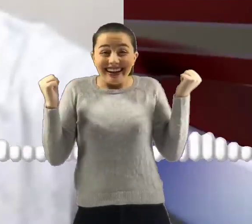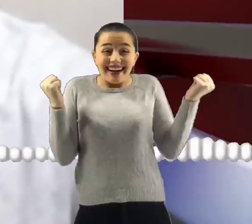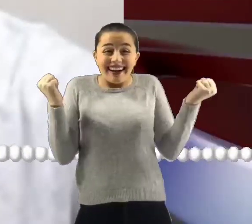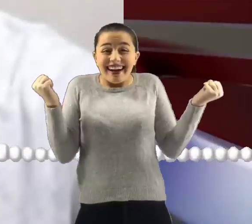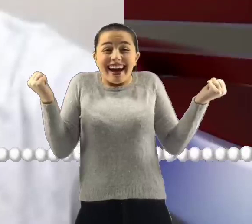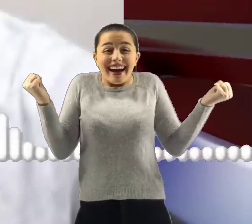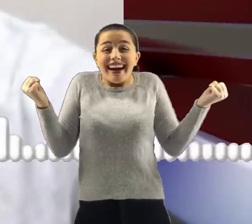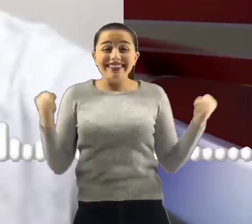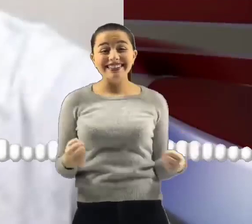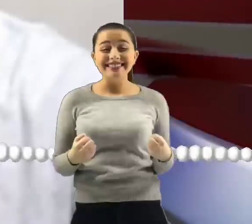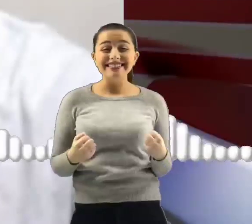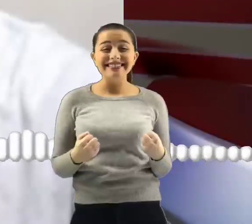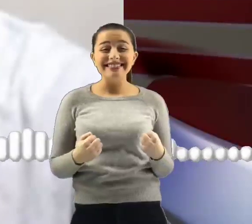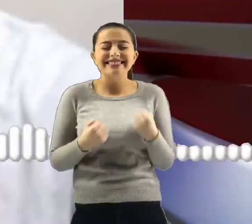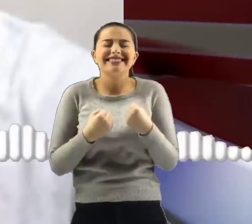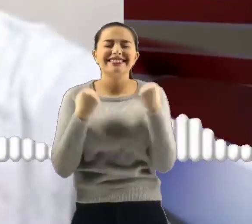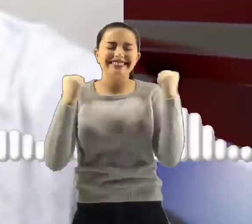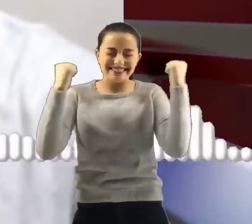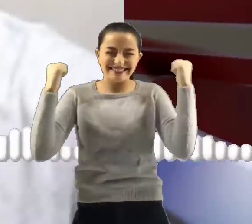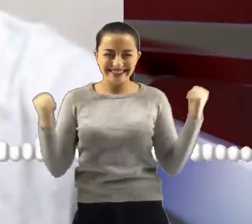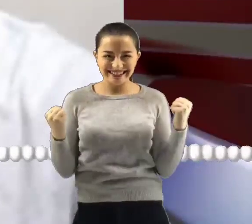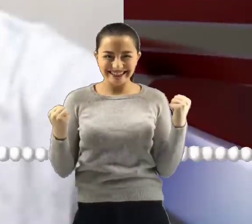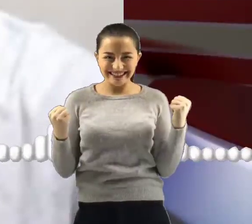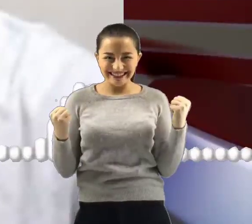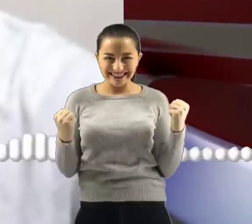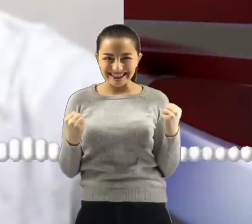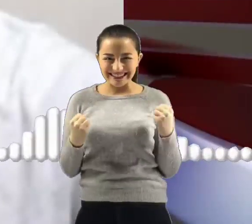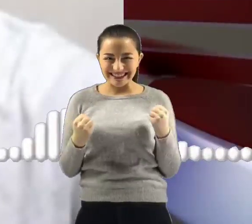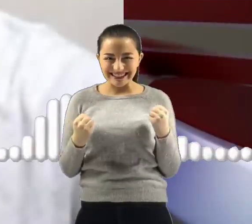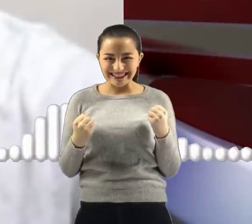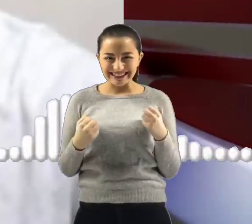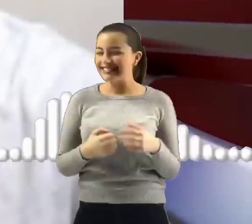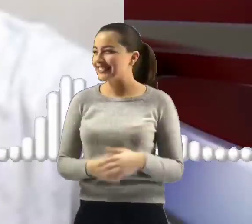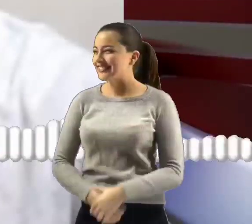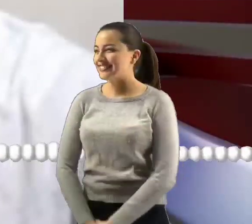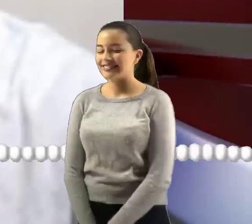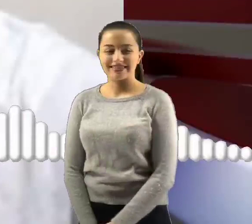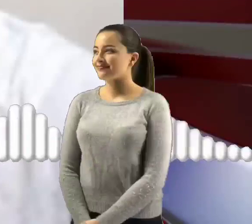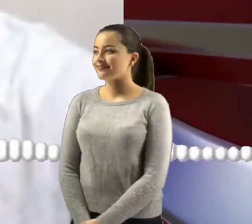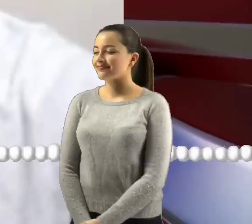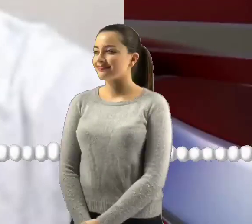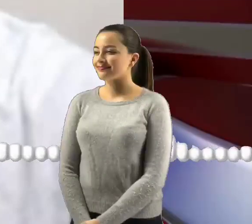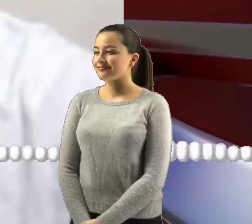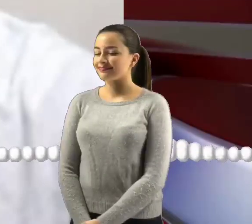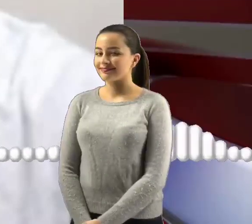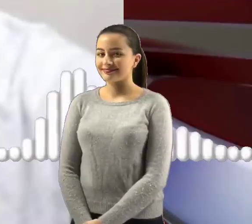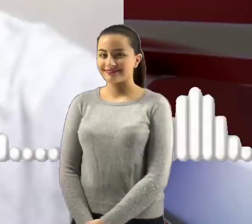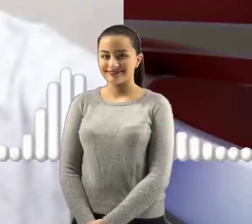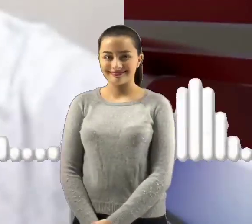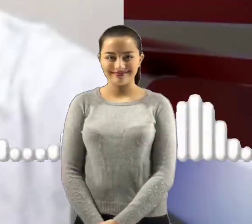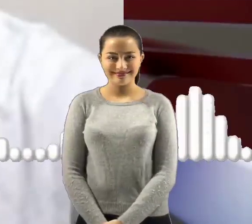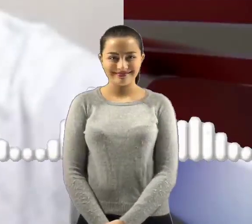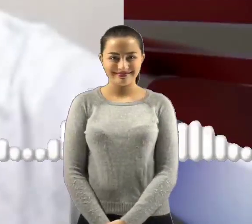Karịa Imo na Abia etego ha tawala afufu. Odika nde ojo ojo ka na ewetele ha. Imo bia shi kuchata